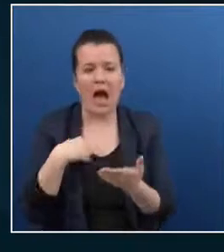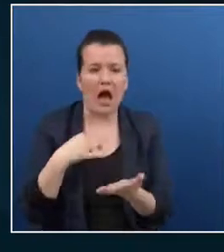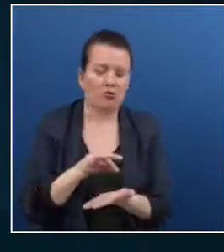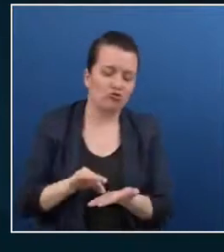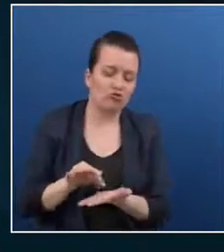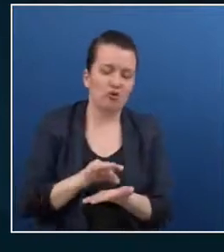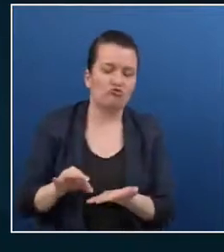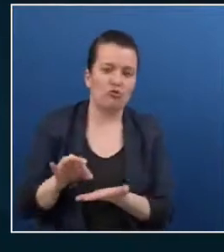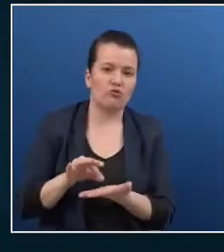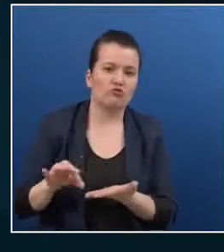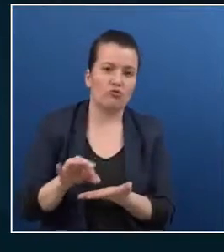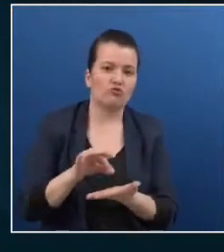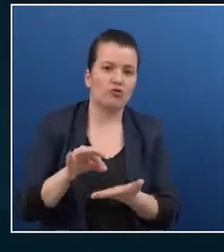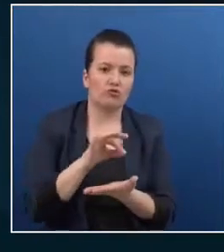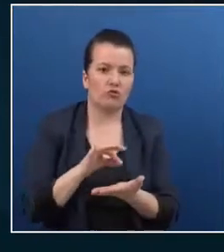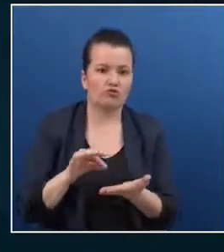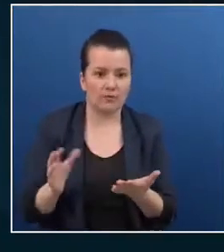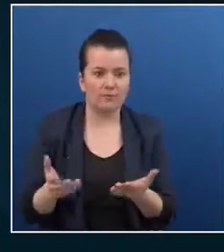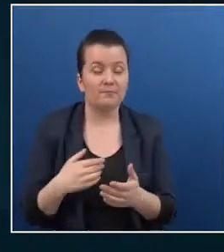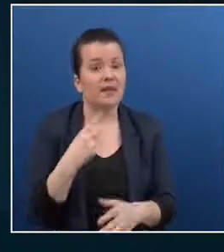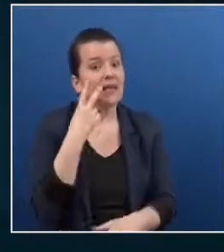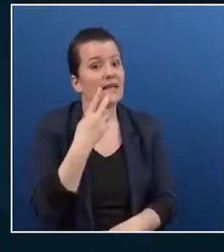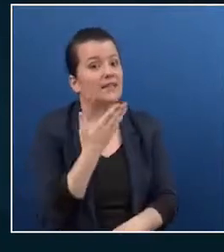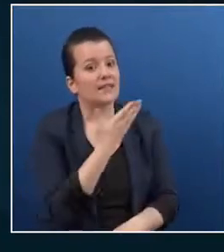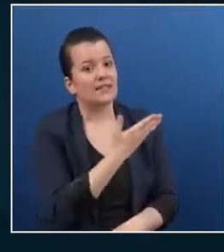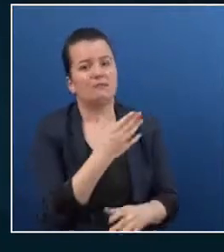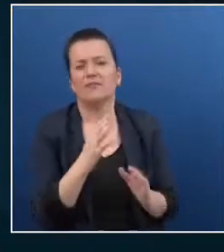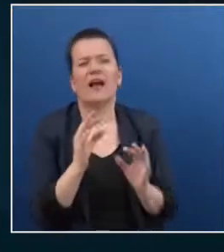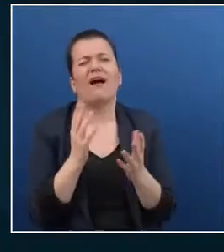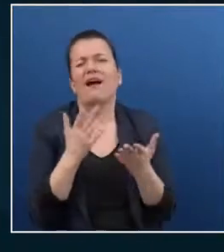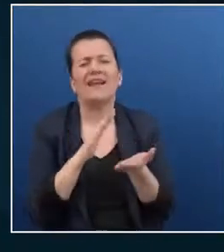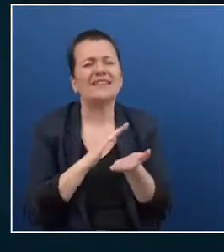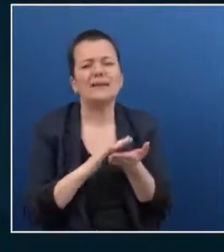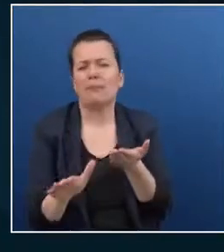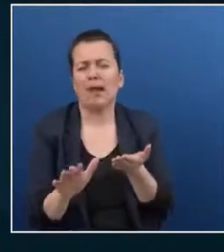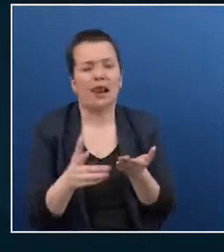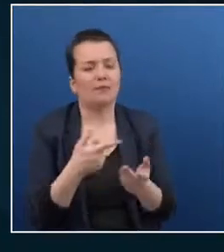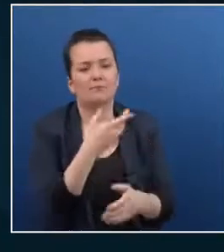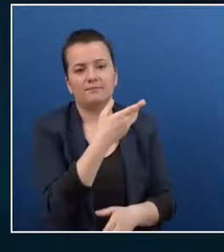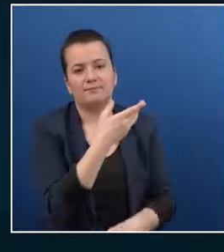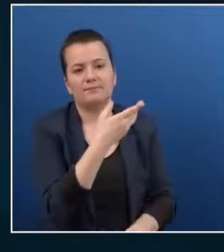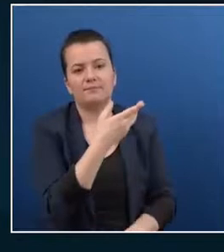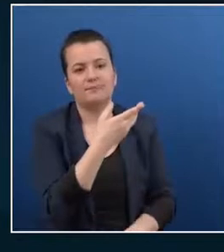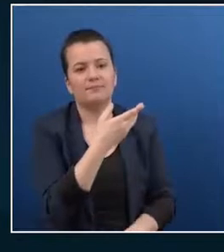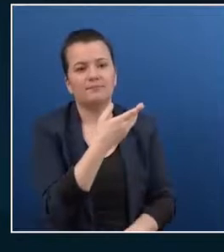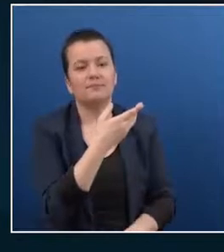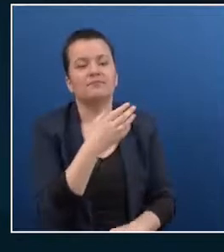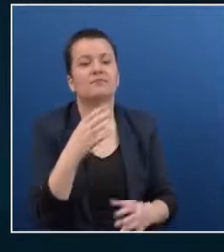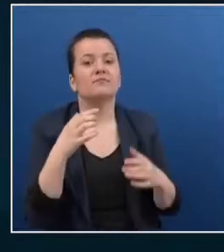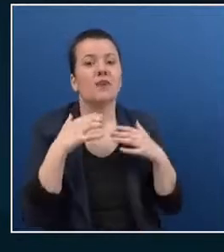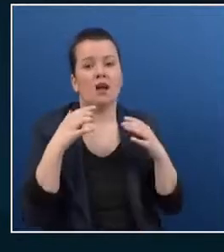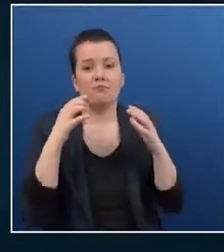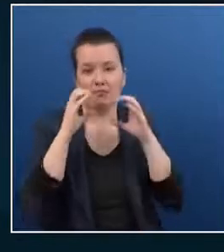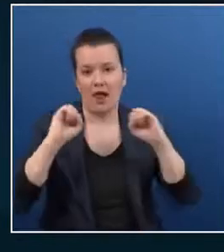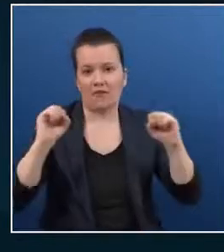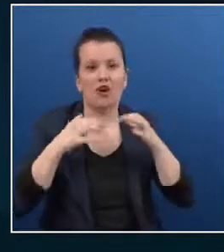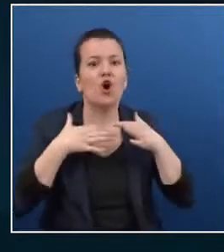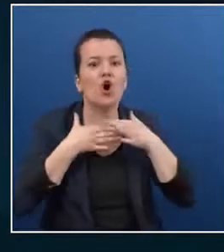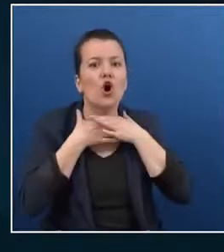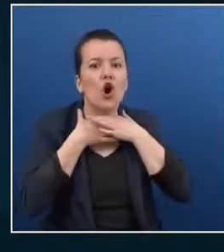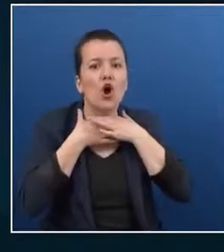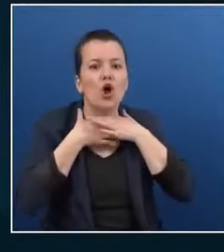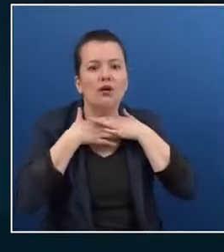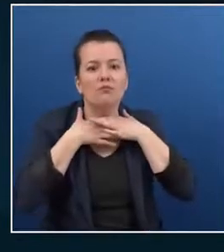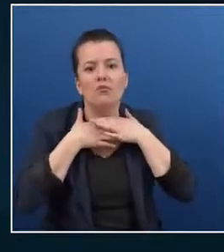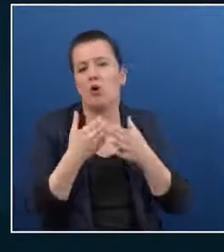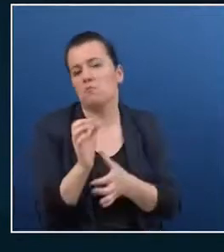in a very simple graph representation, you have an elephant who has a collar, who has a movement sensor,